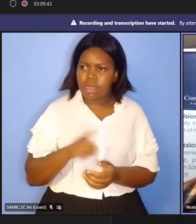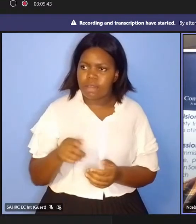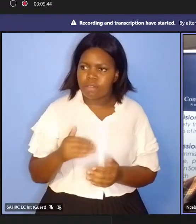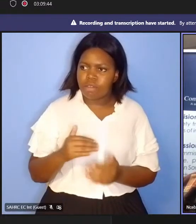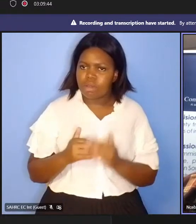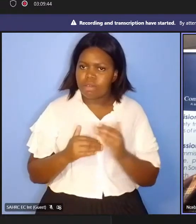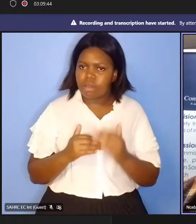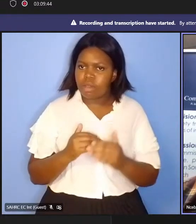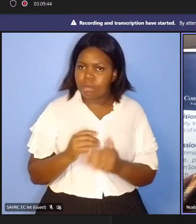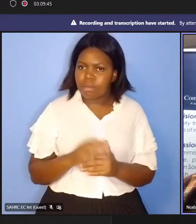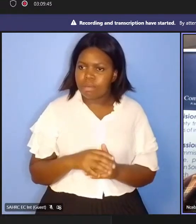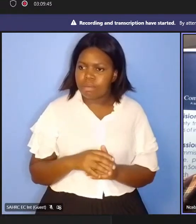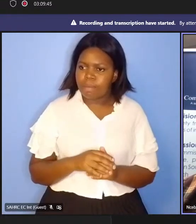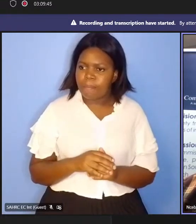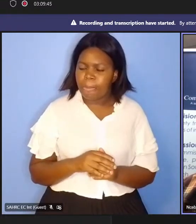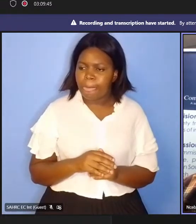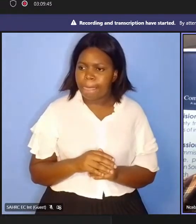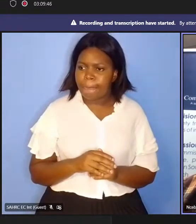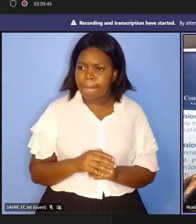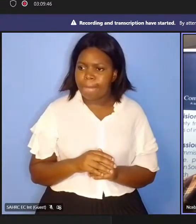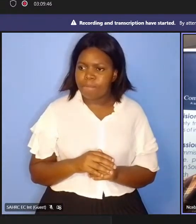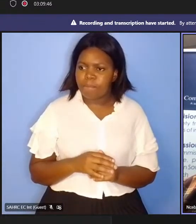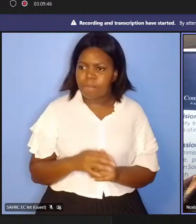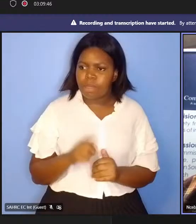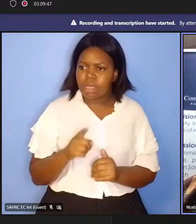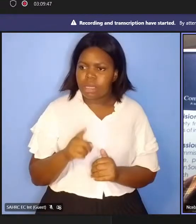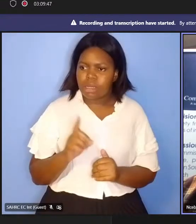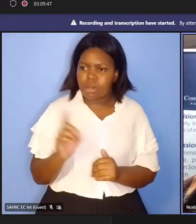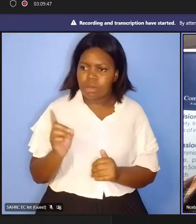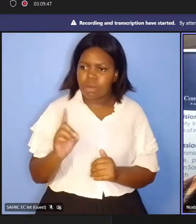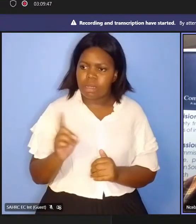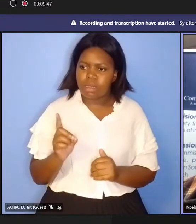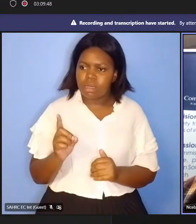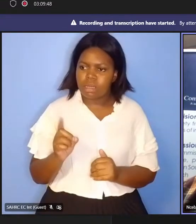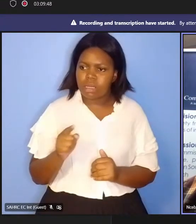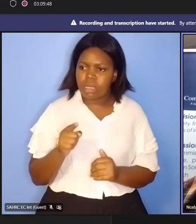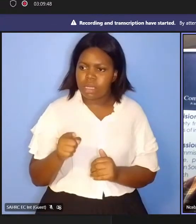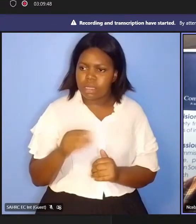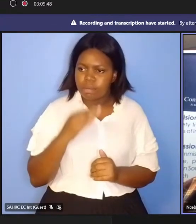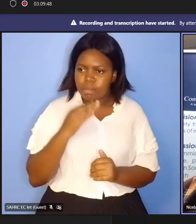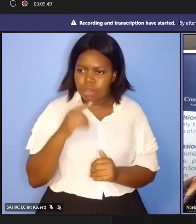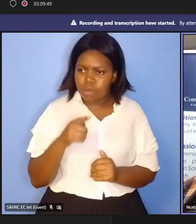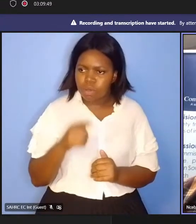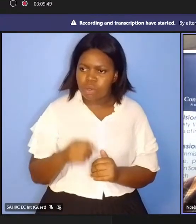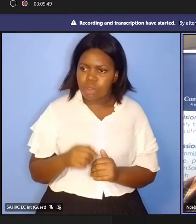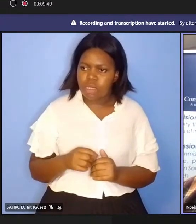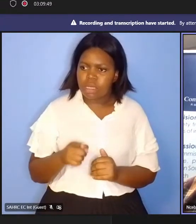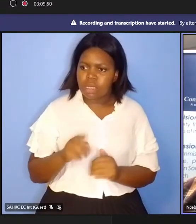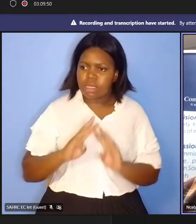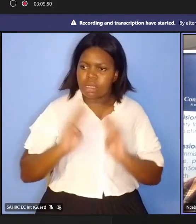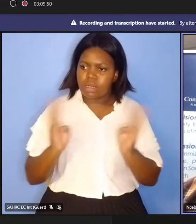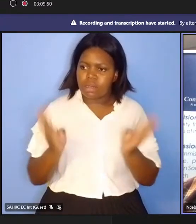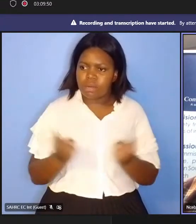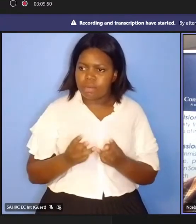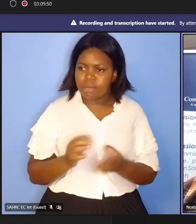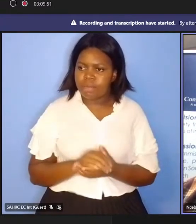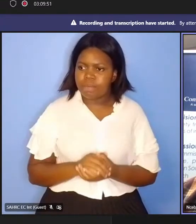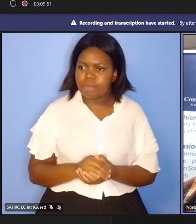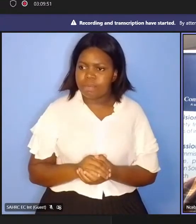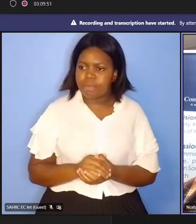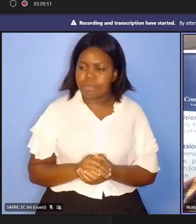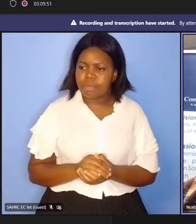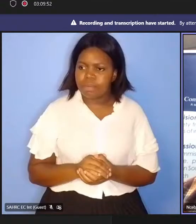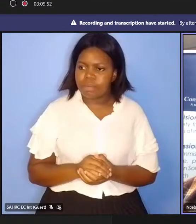not in contrary with what is espoused in terms of our constitutions and the values that are enshrined in our